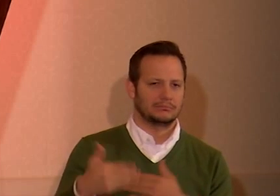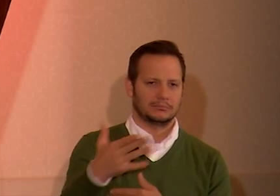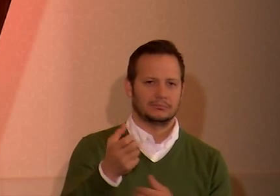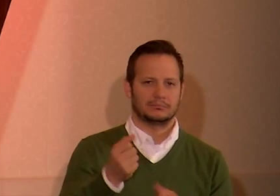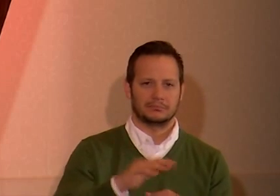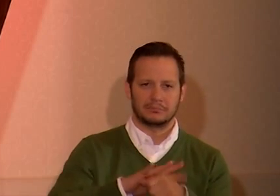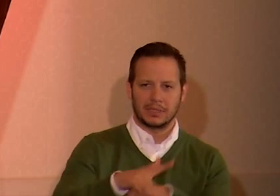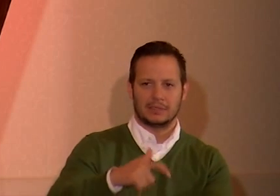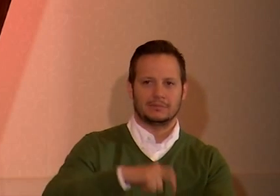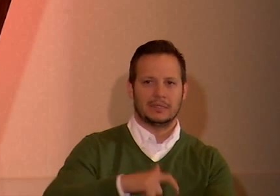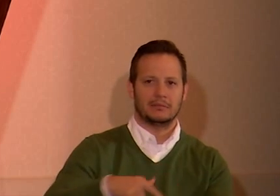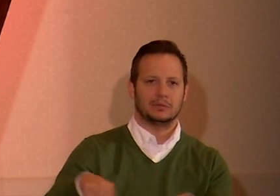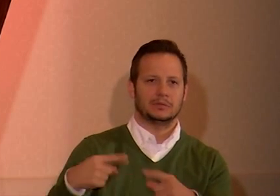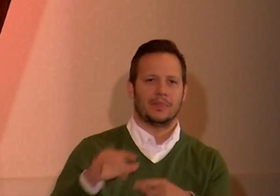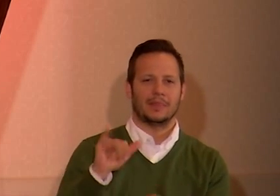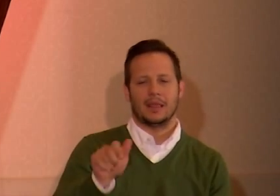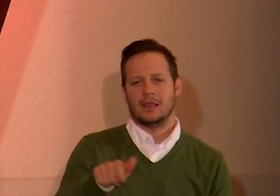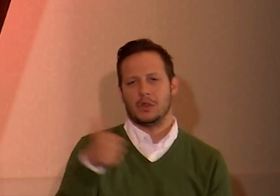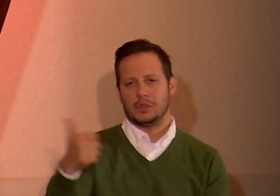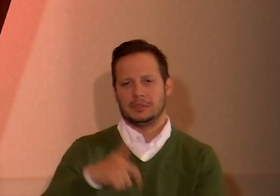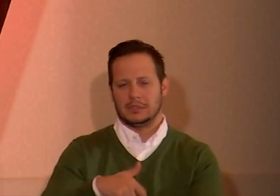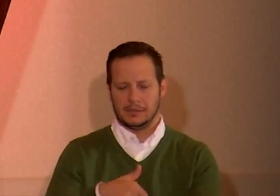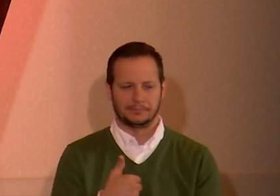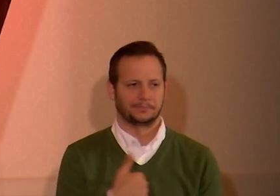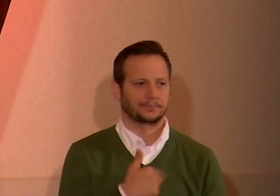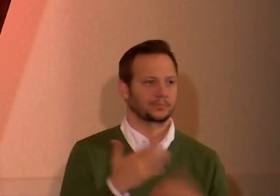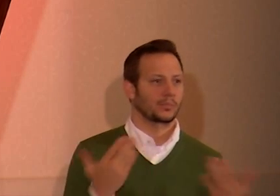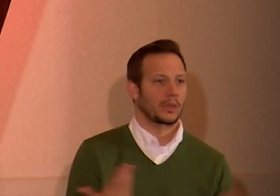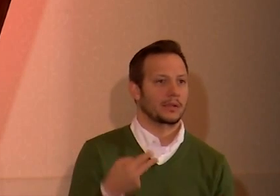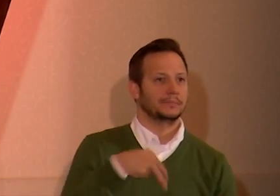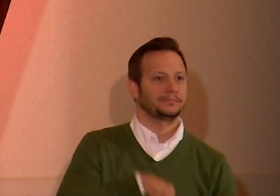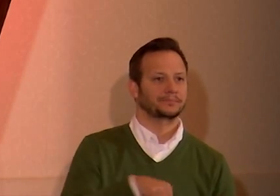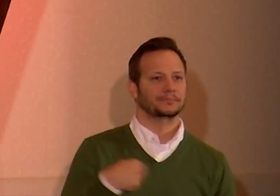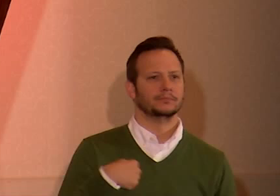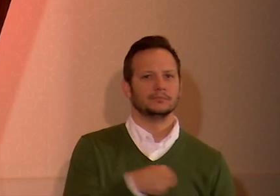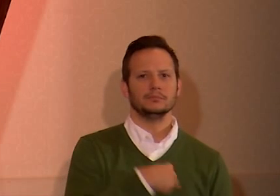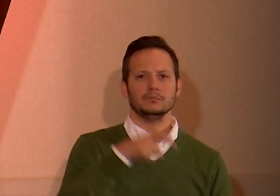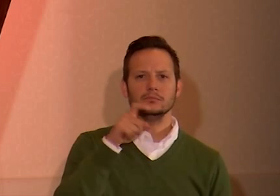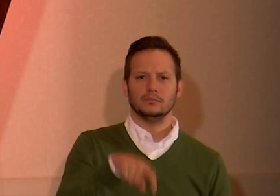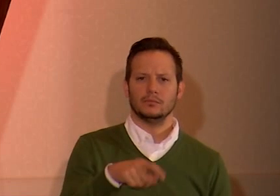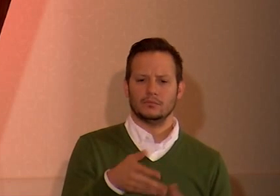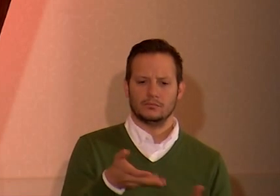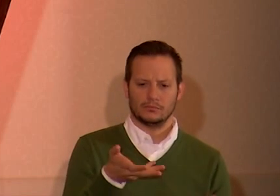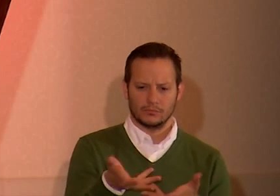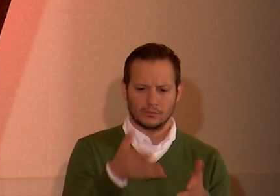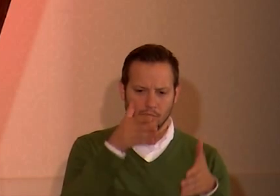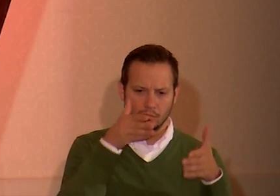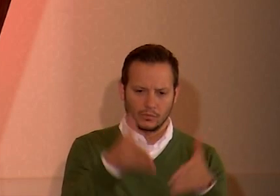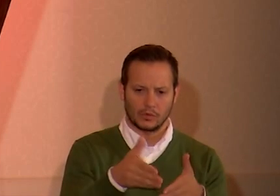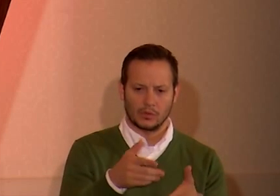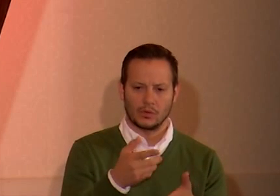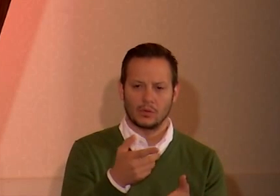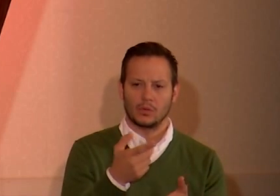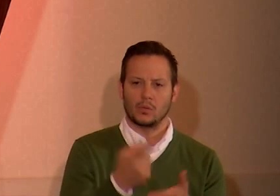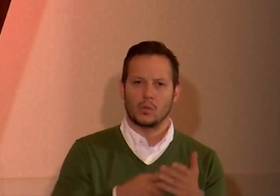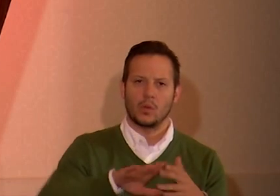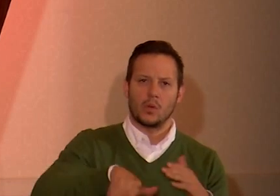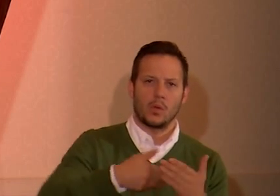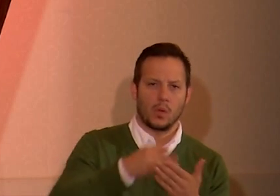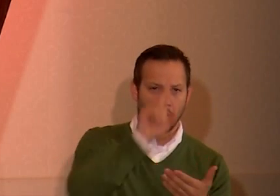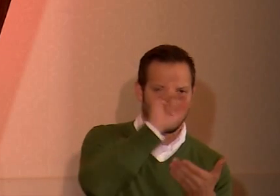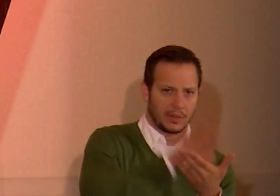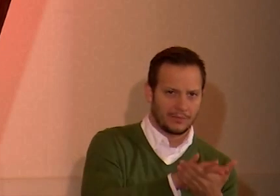got plenty of time. I'm here to urge that we all need to deal with something that all believers in